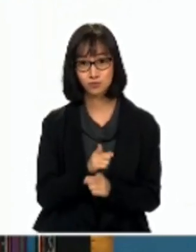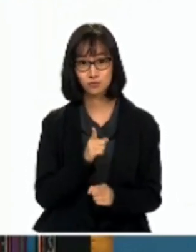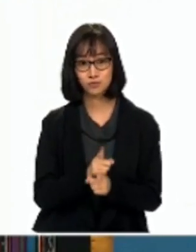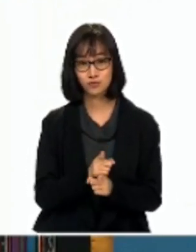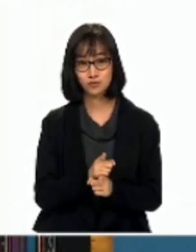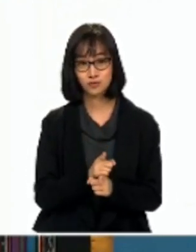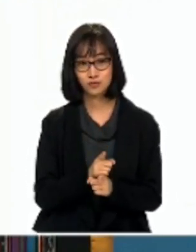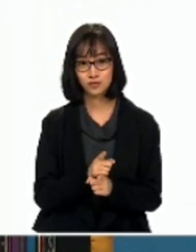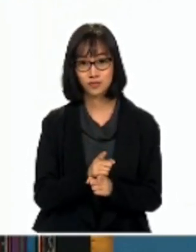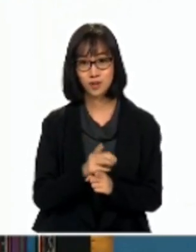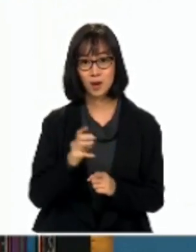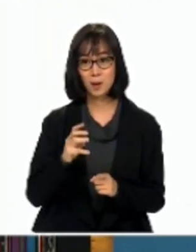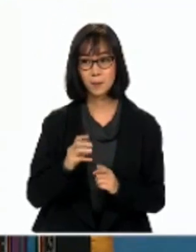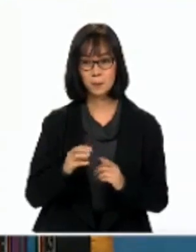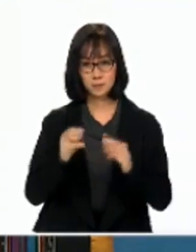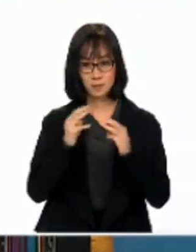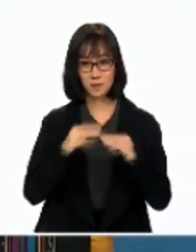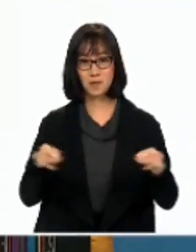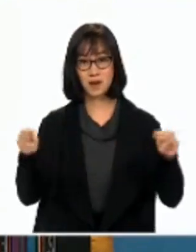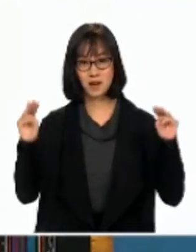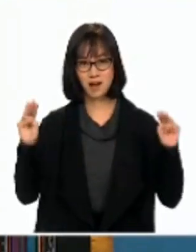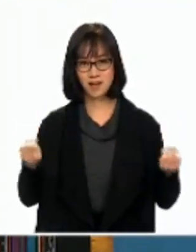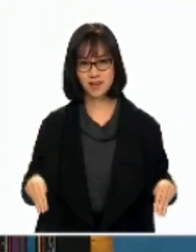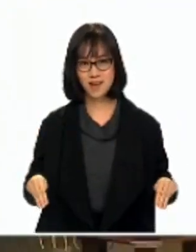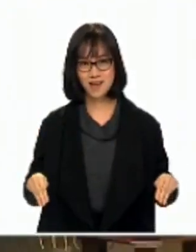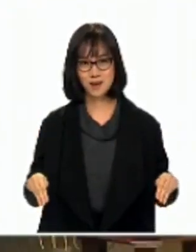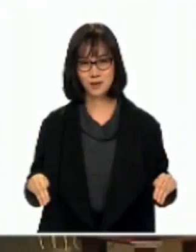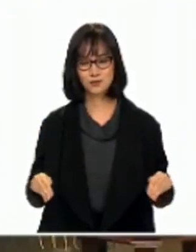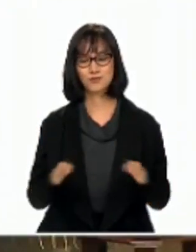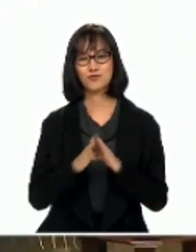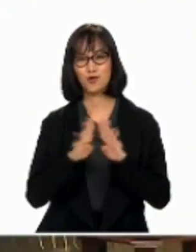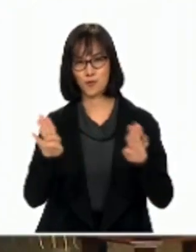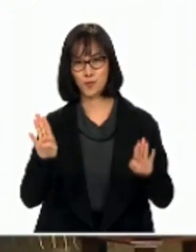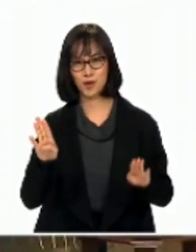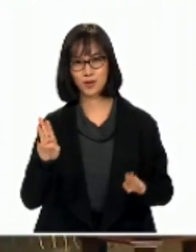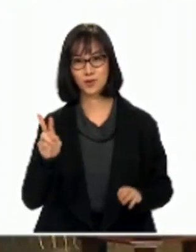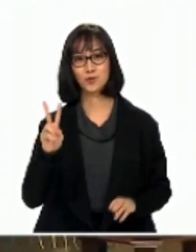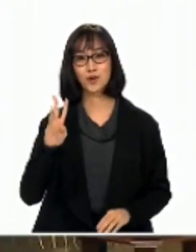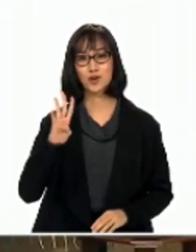Malacan yan, I said, is open 24 hours.